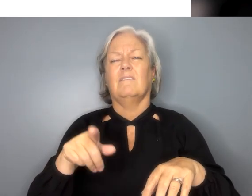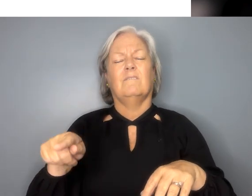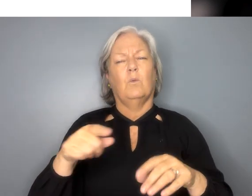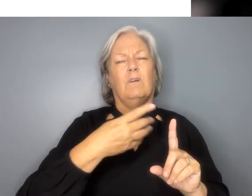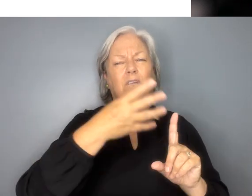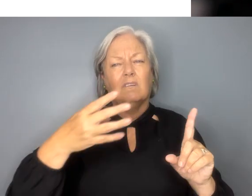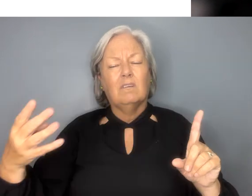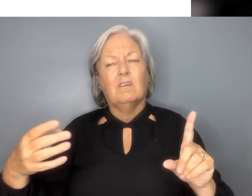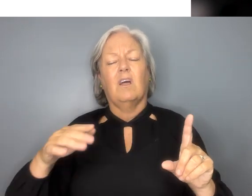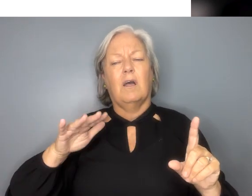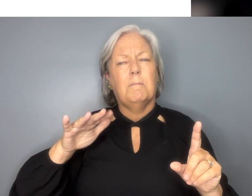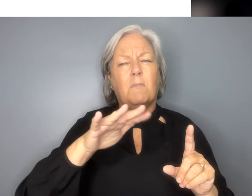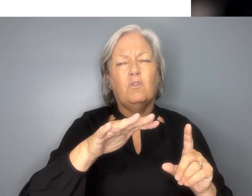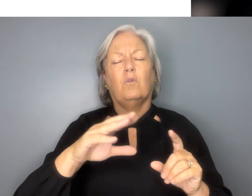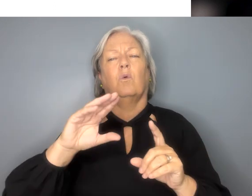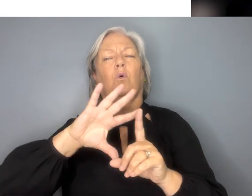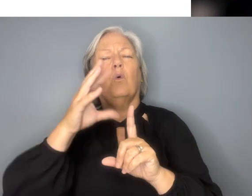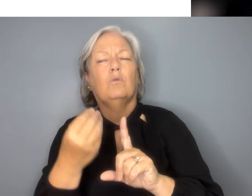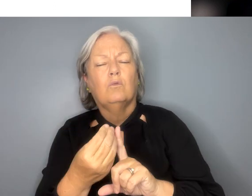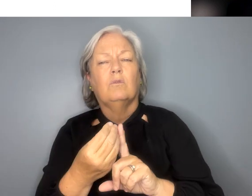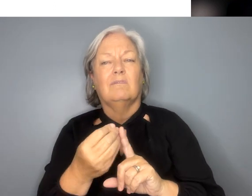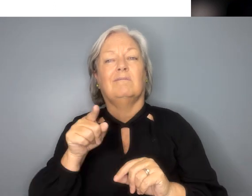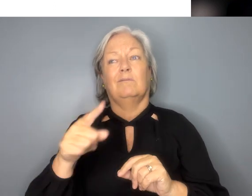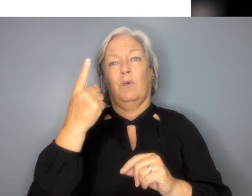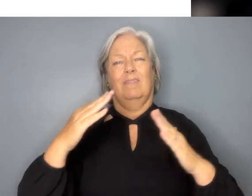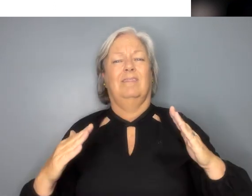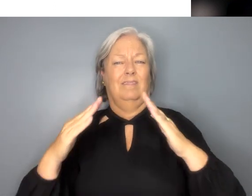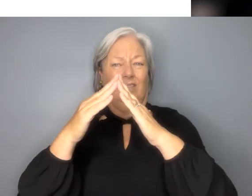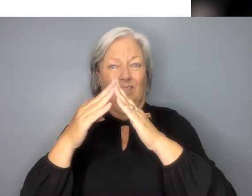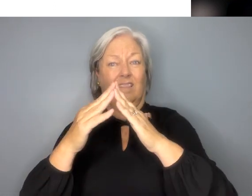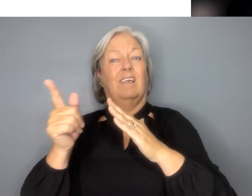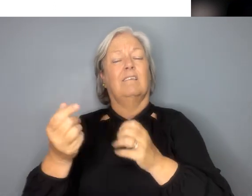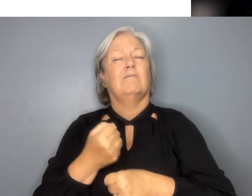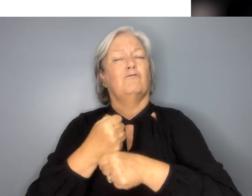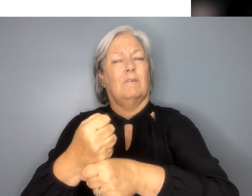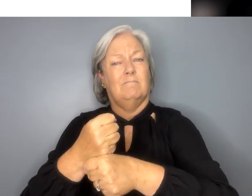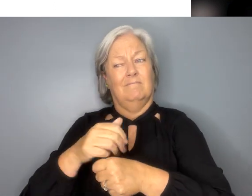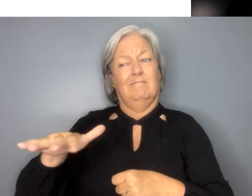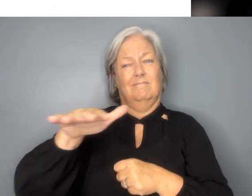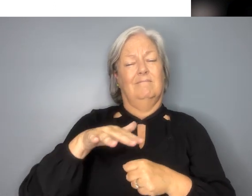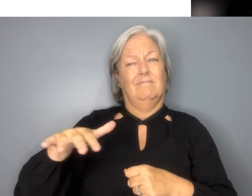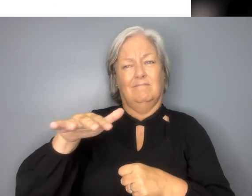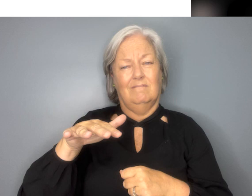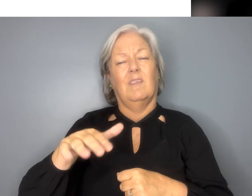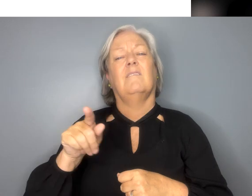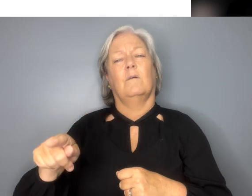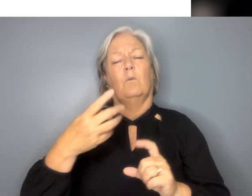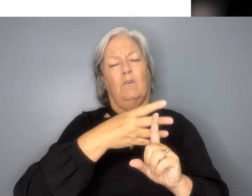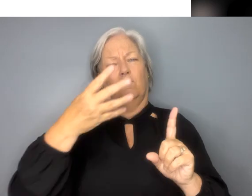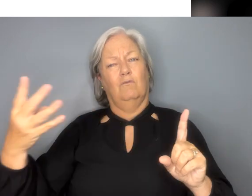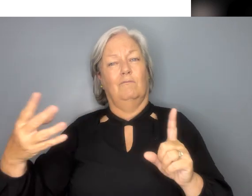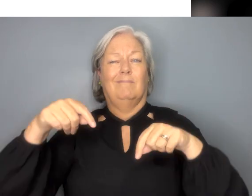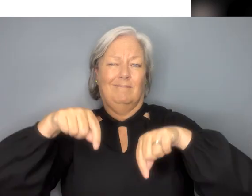President of the Australian GLBTI Multicultural Council, which is a national peak body that represents multicultural and multi-faith people from